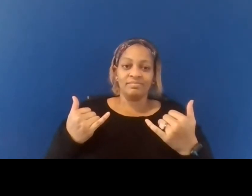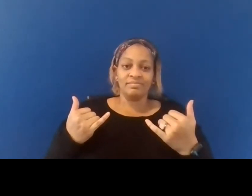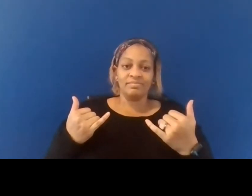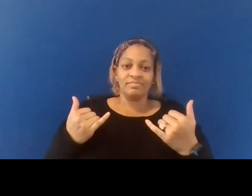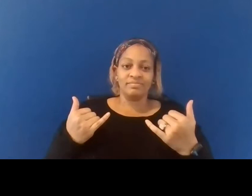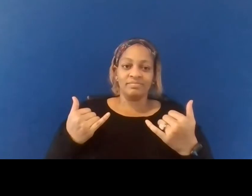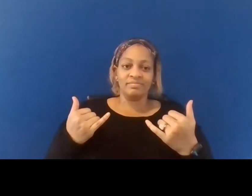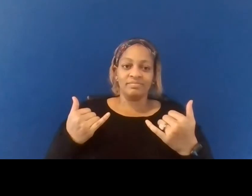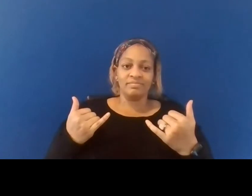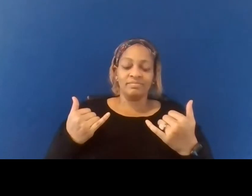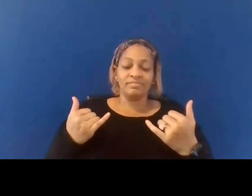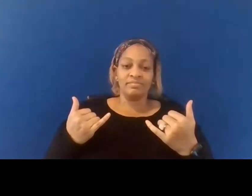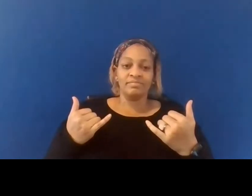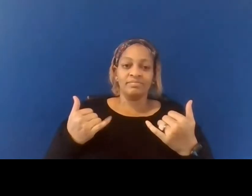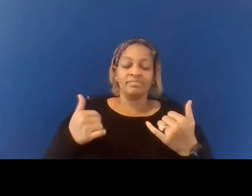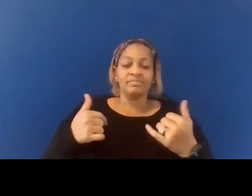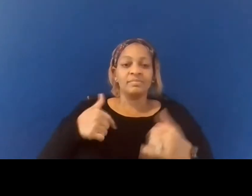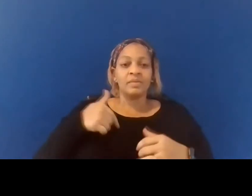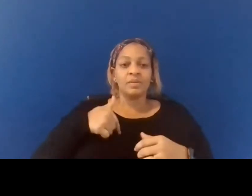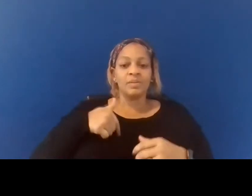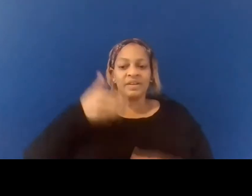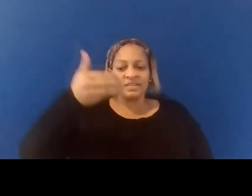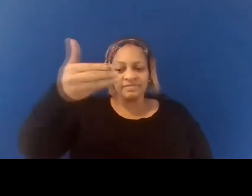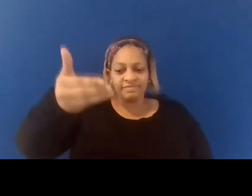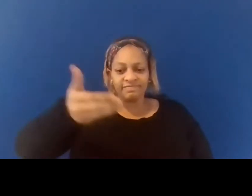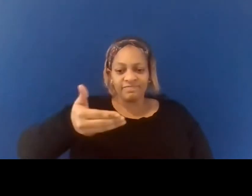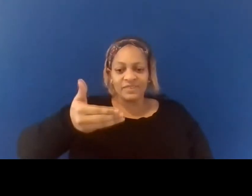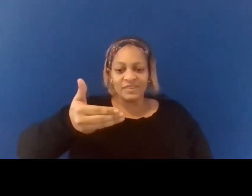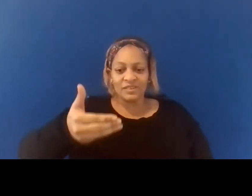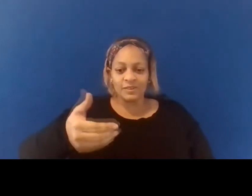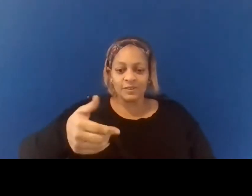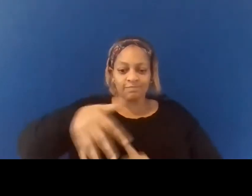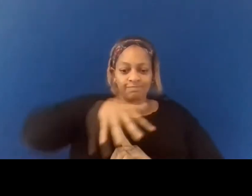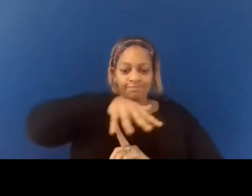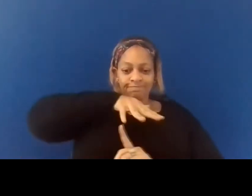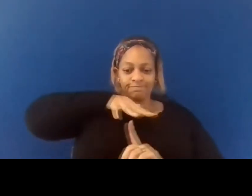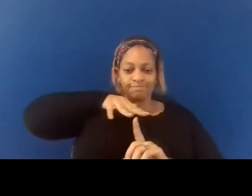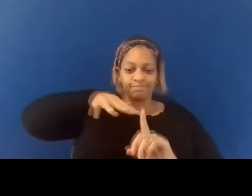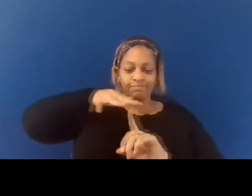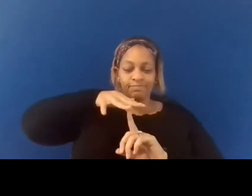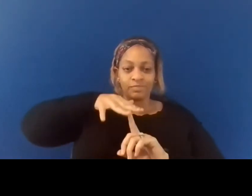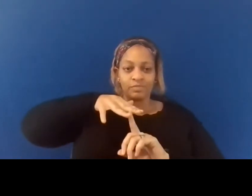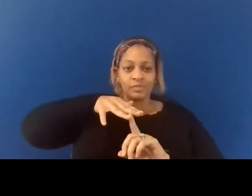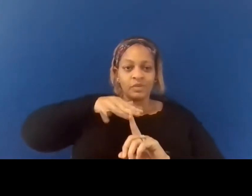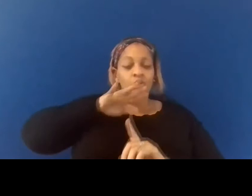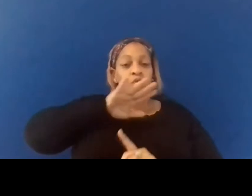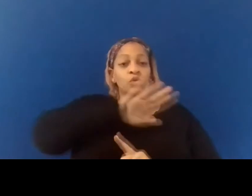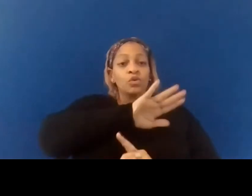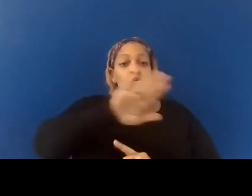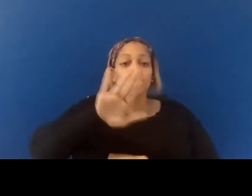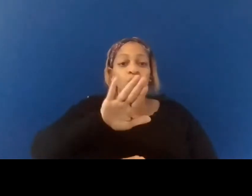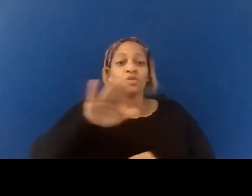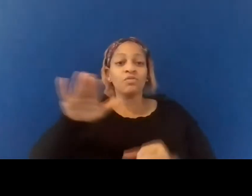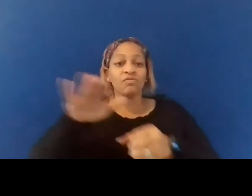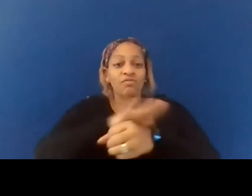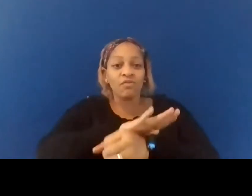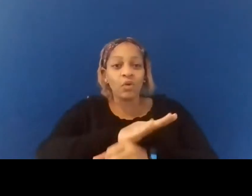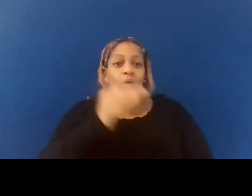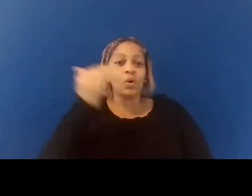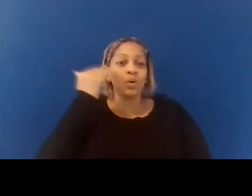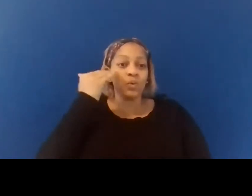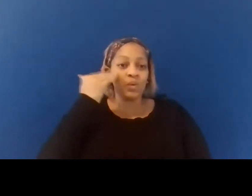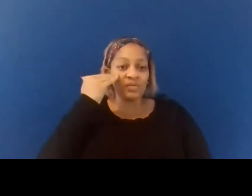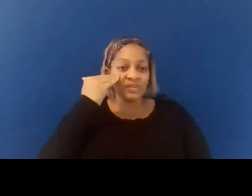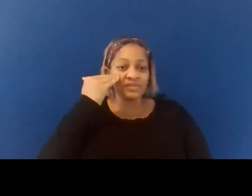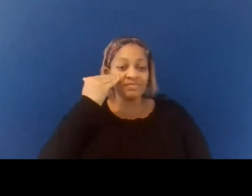I invite you back into the space, bringing with you your complete awareness as the